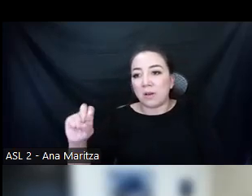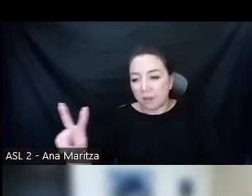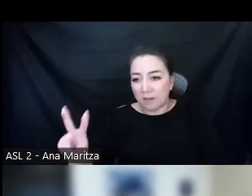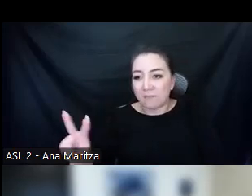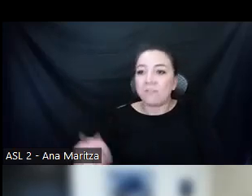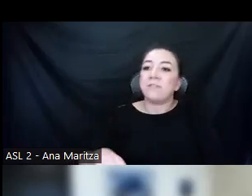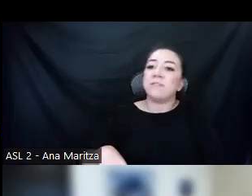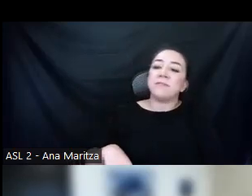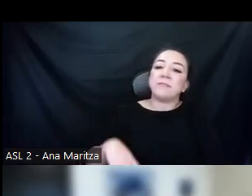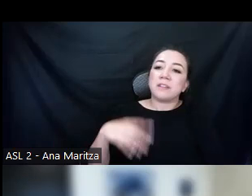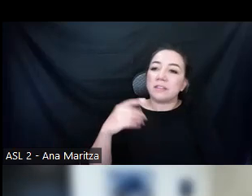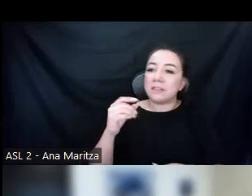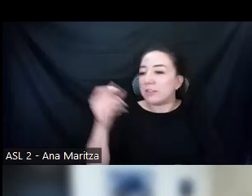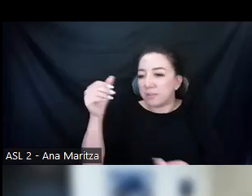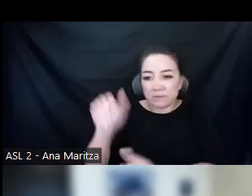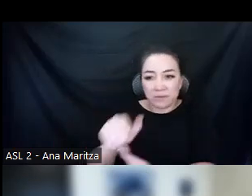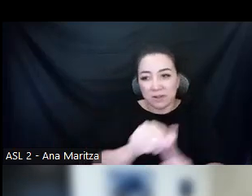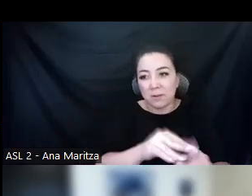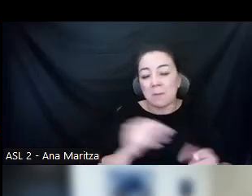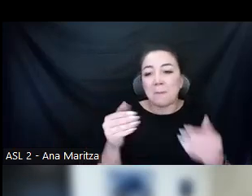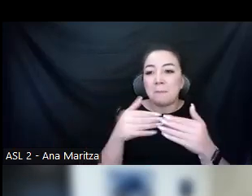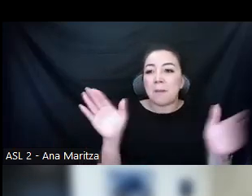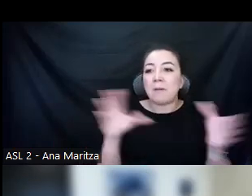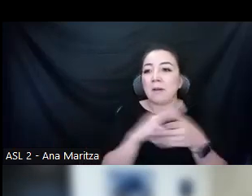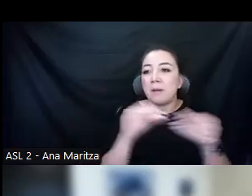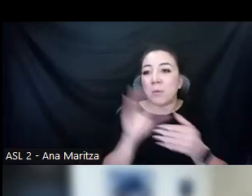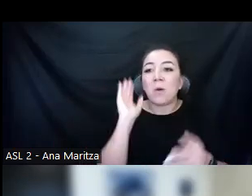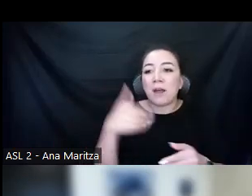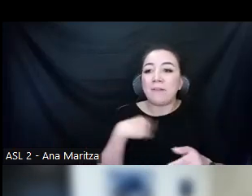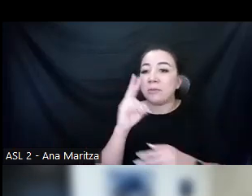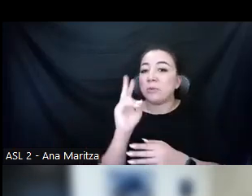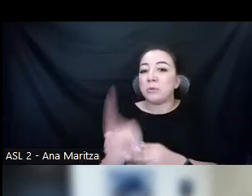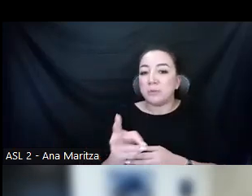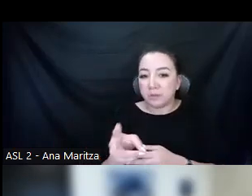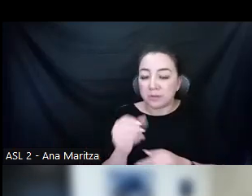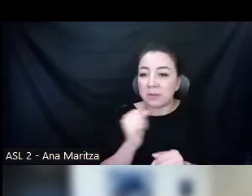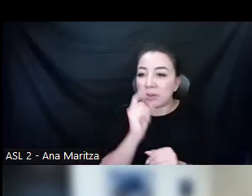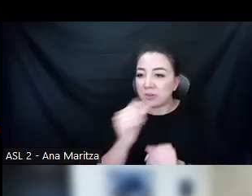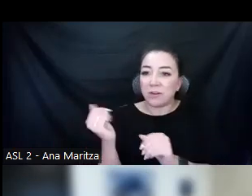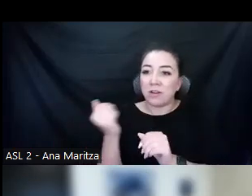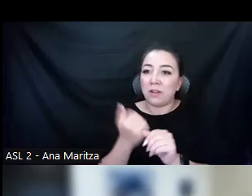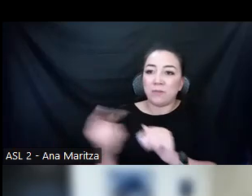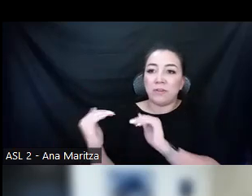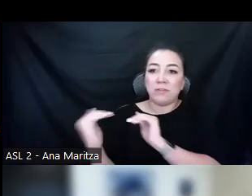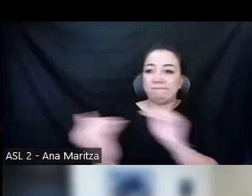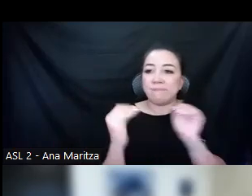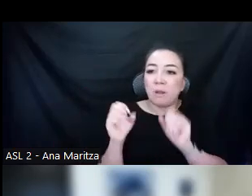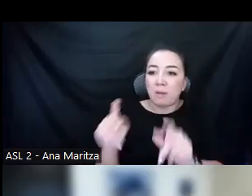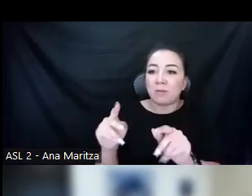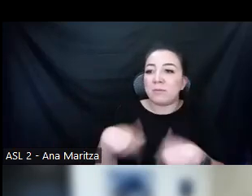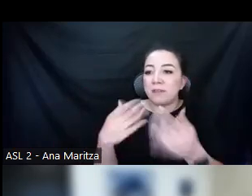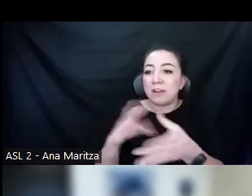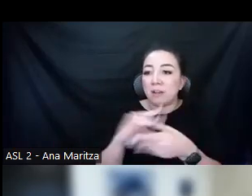@aging.ca.gov. And just a reminder, public commenters will have 2 minutes so that we ensure everybody having an opportunity to provide